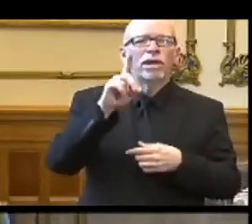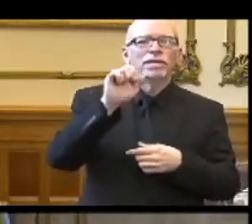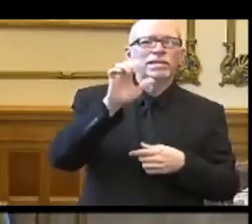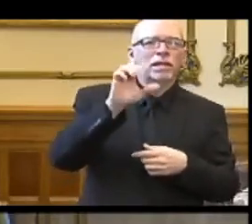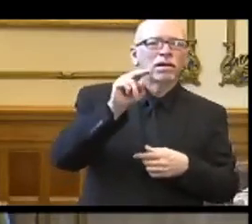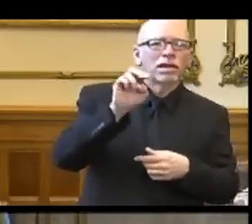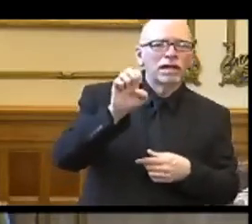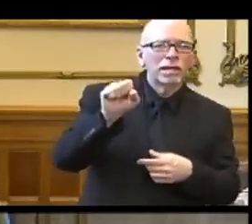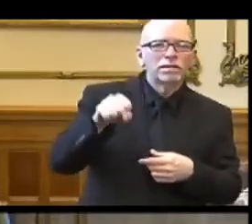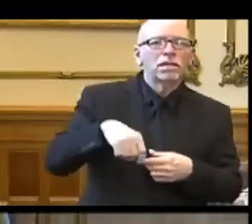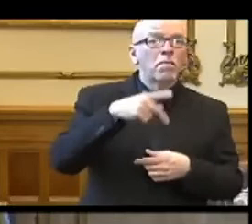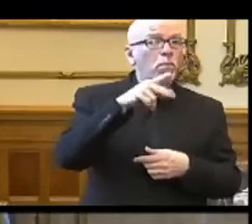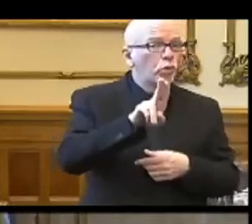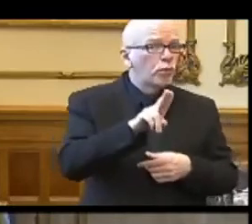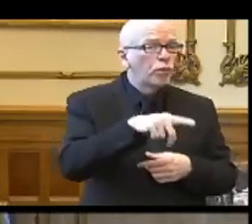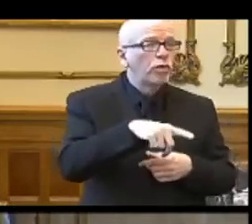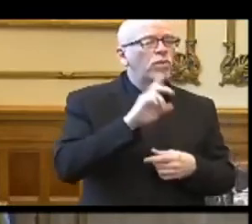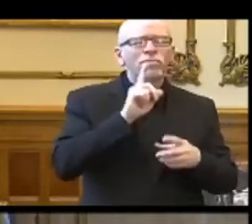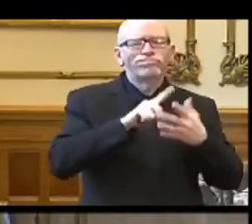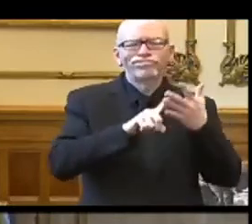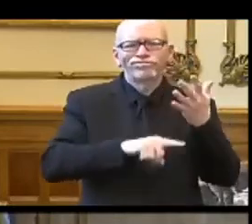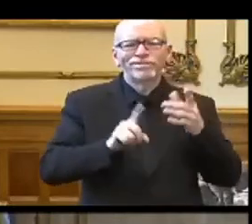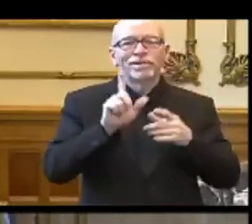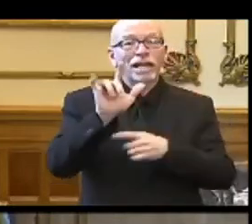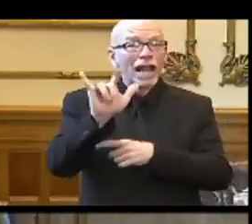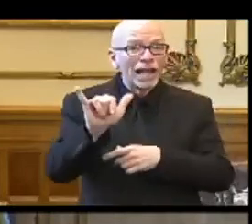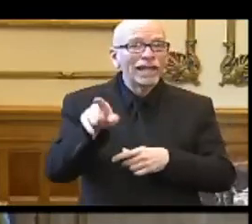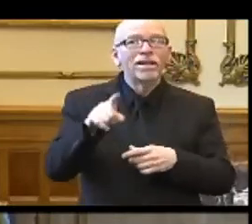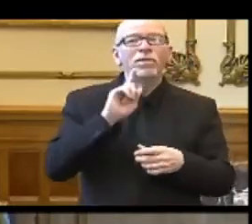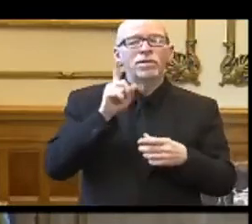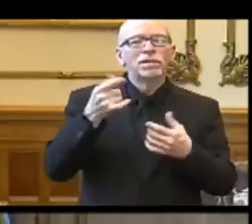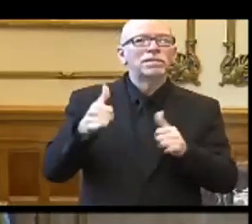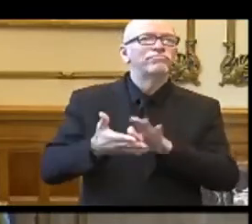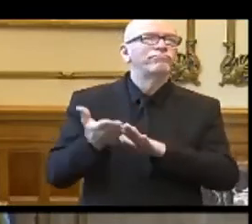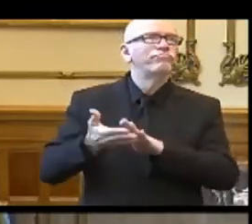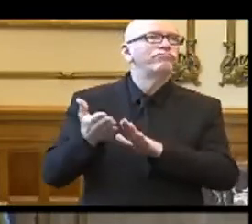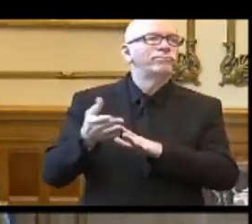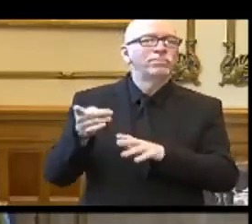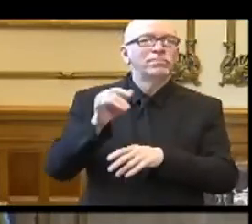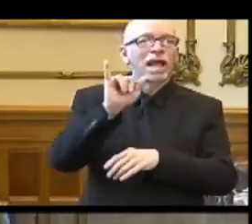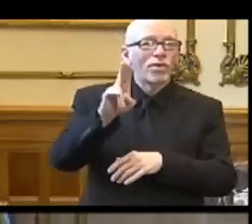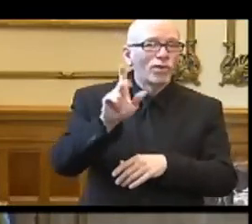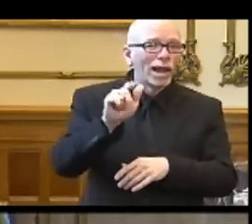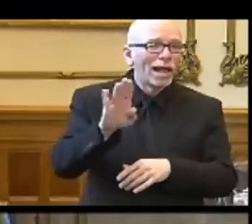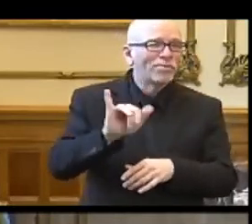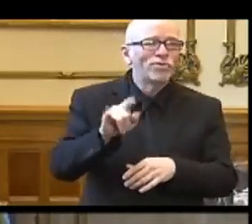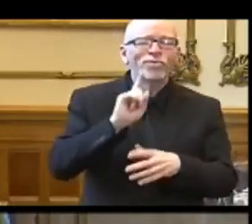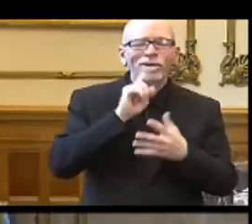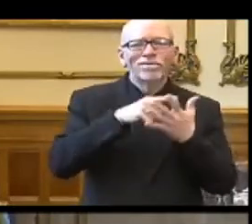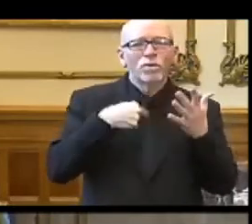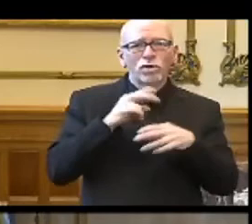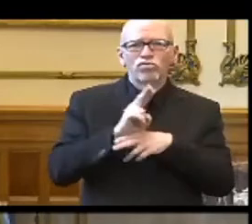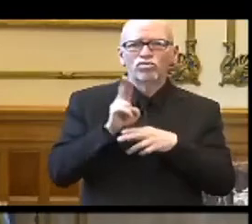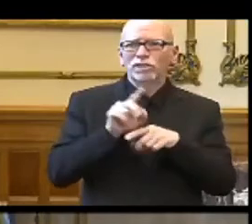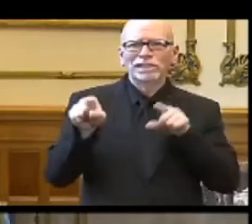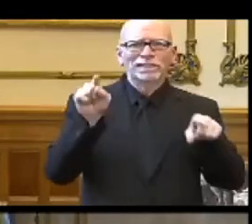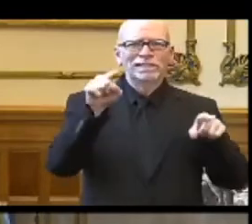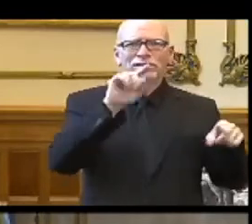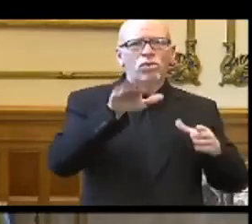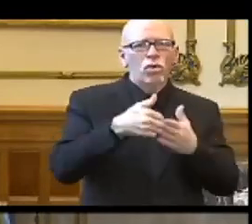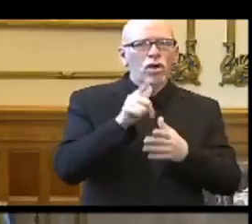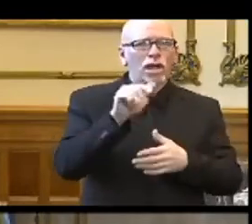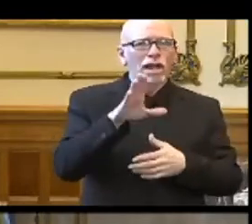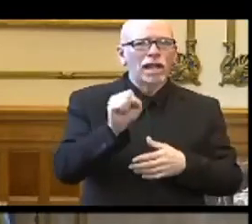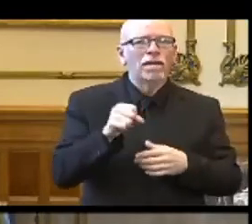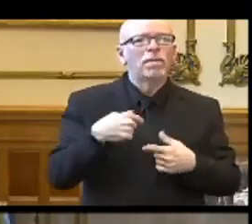Deaconess, Purdue's lab, all of these, Lily's lab continues to run a huge amount, and IU's lab. So we're utilizing all of those labs,